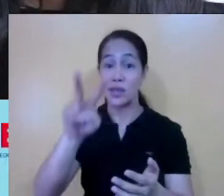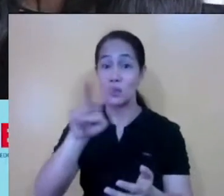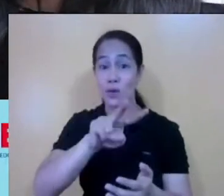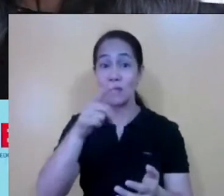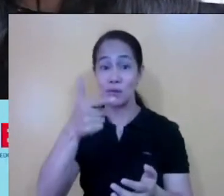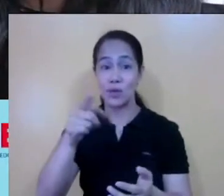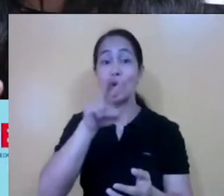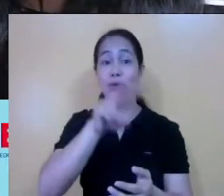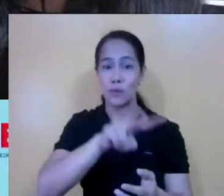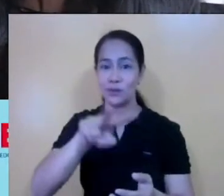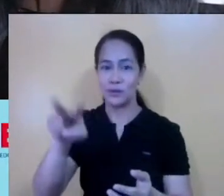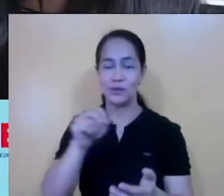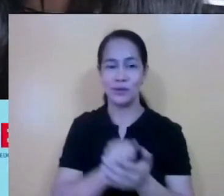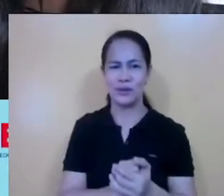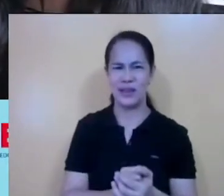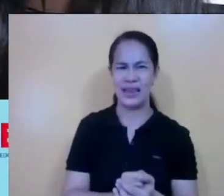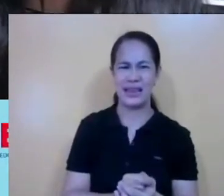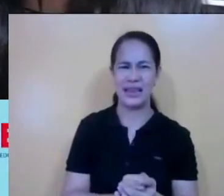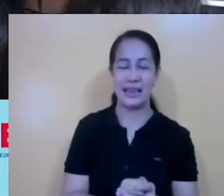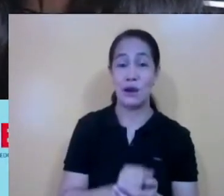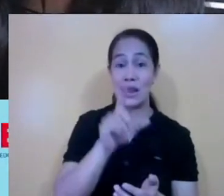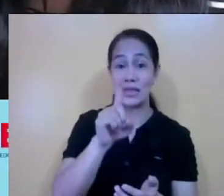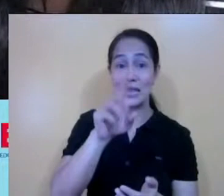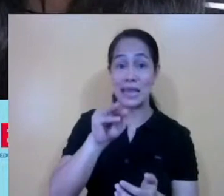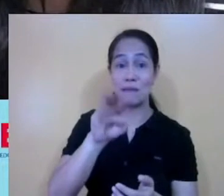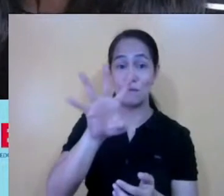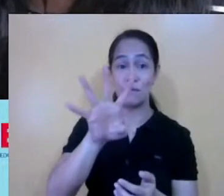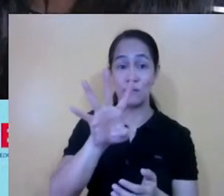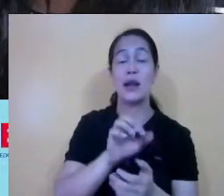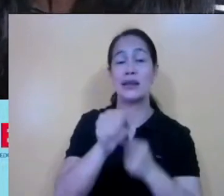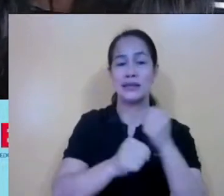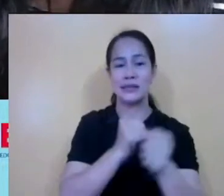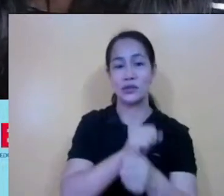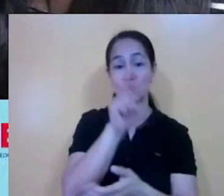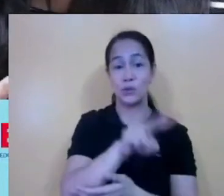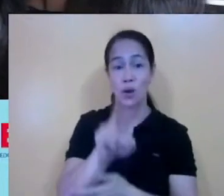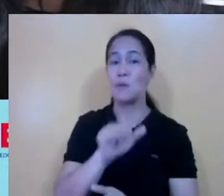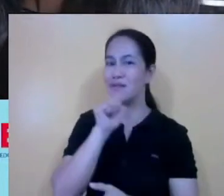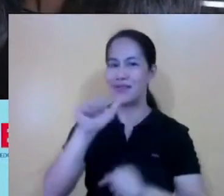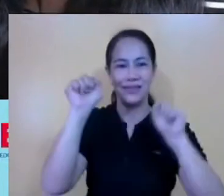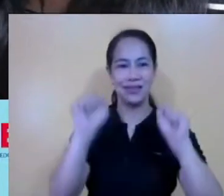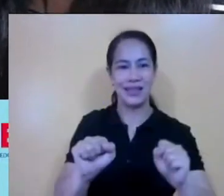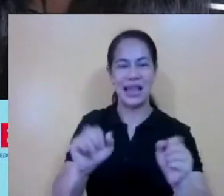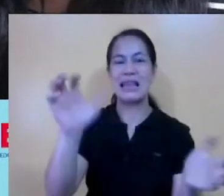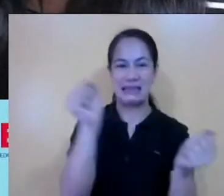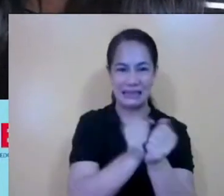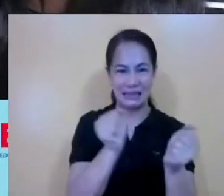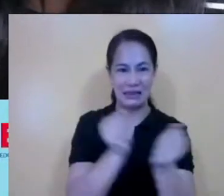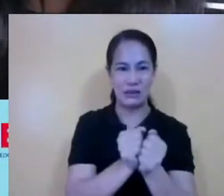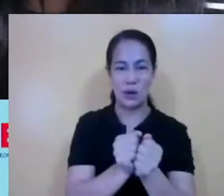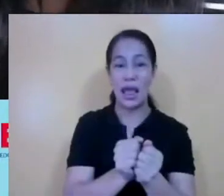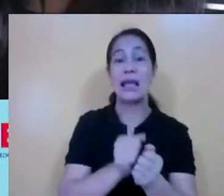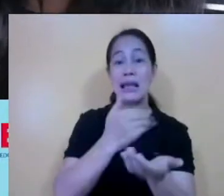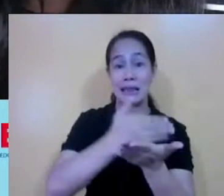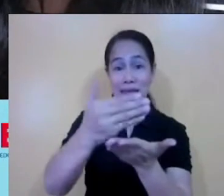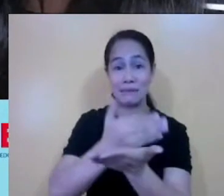2021-2022. Because in the DM4 Series 2022, we were not able to include the weight allocation per objective. But